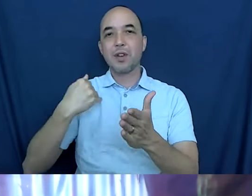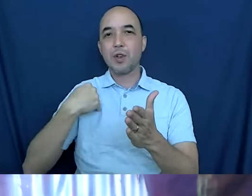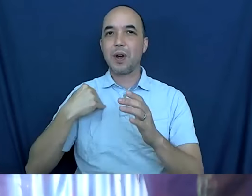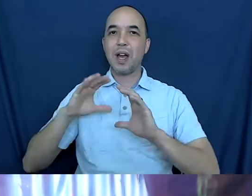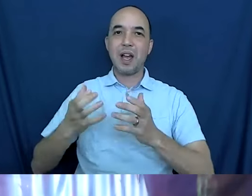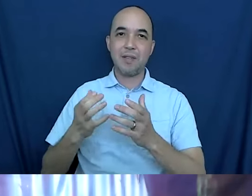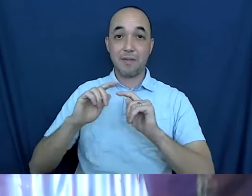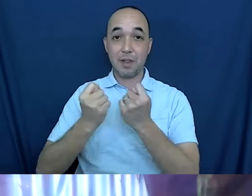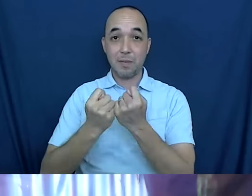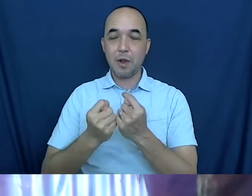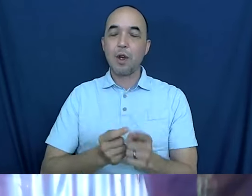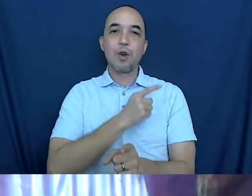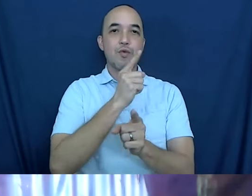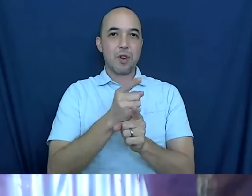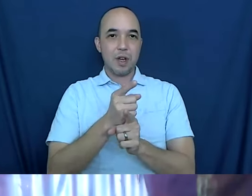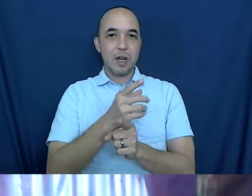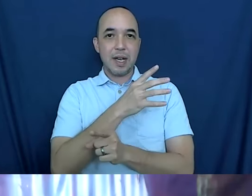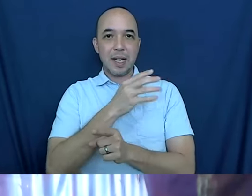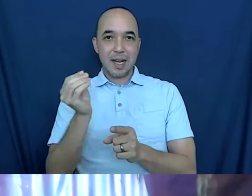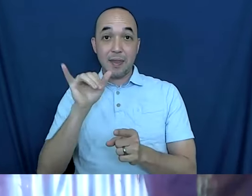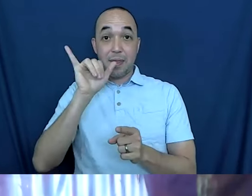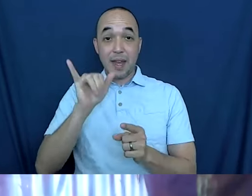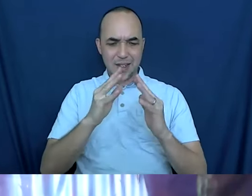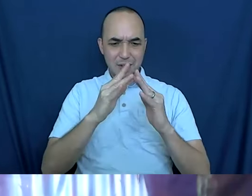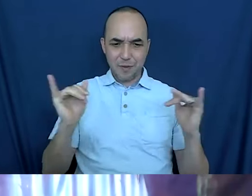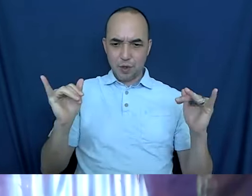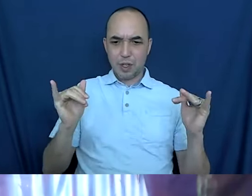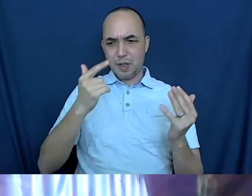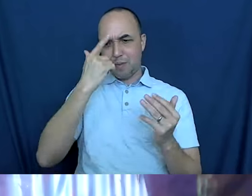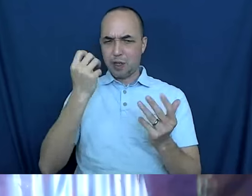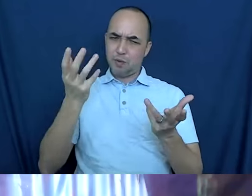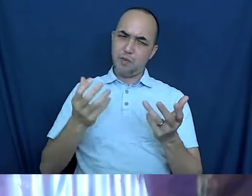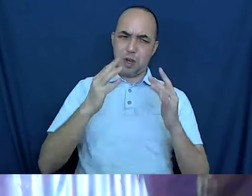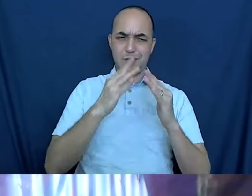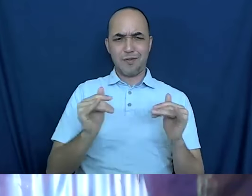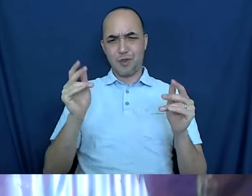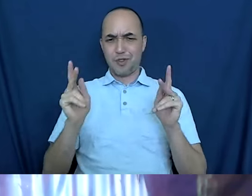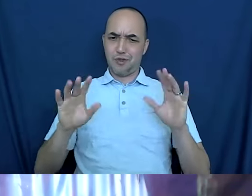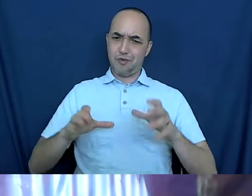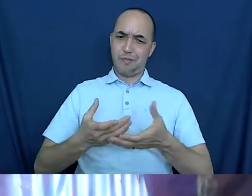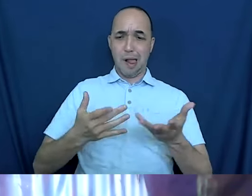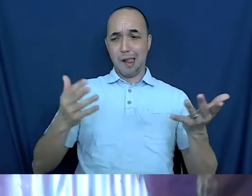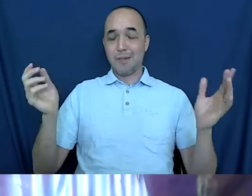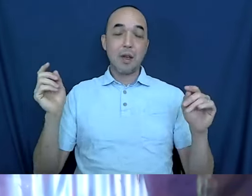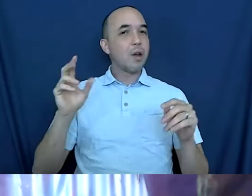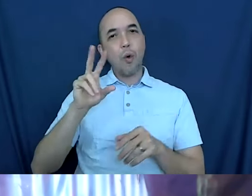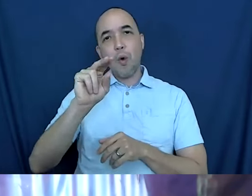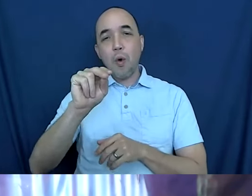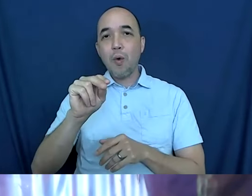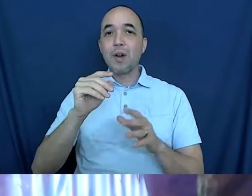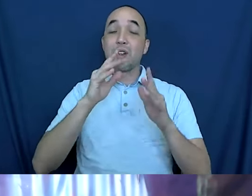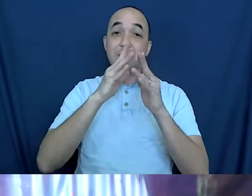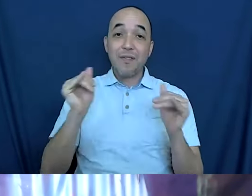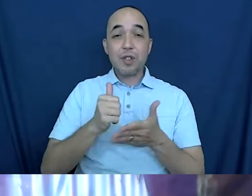for diversity's sake, diversity meaningfully enriches your ability to solve problems, understand the backgrounds of things, different points of